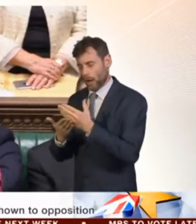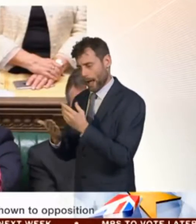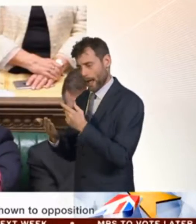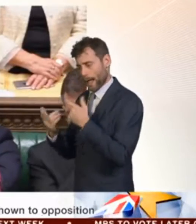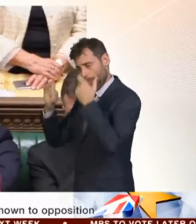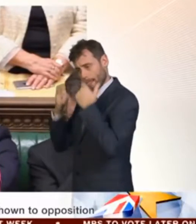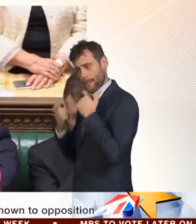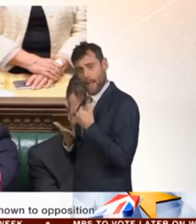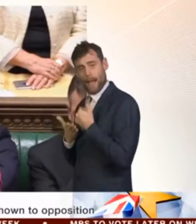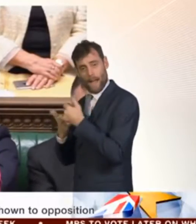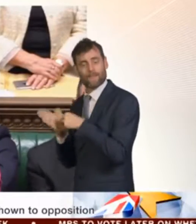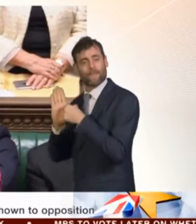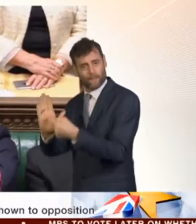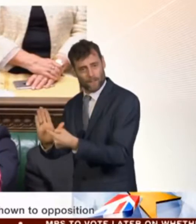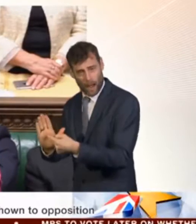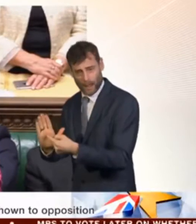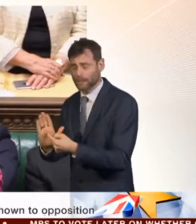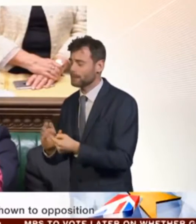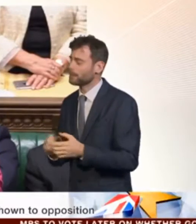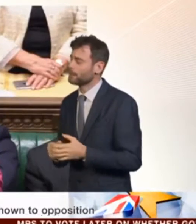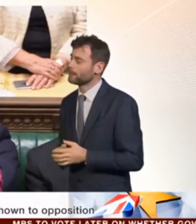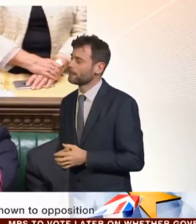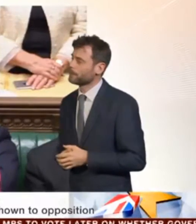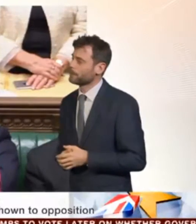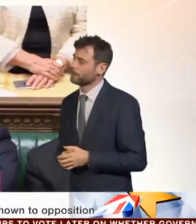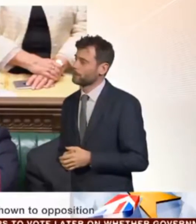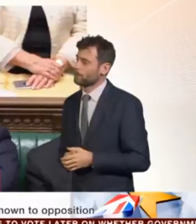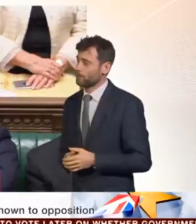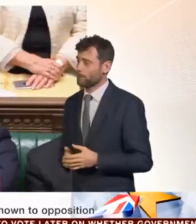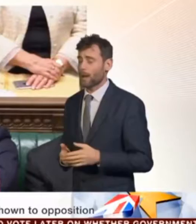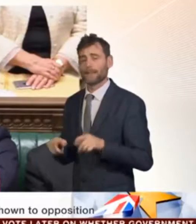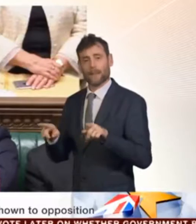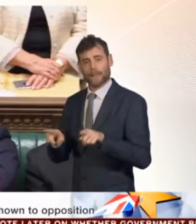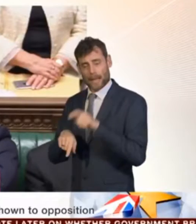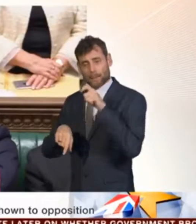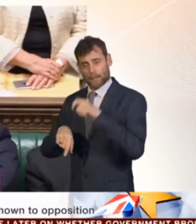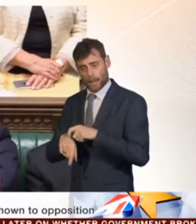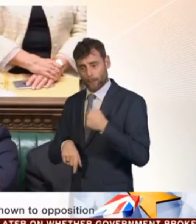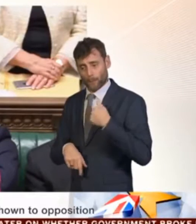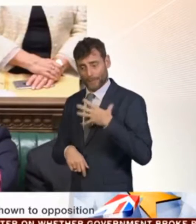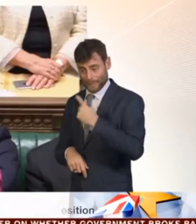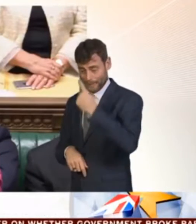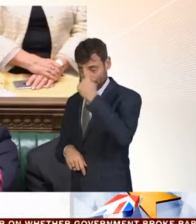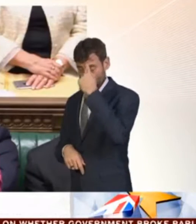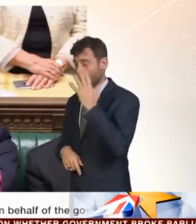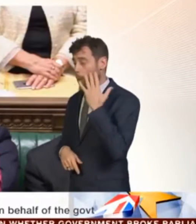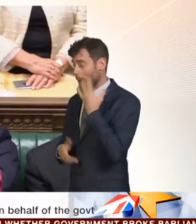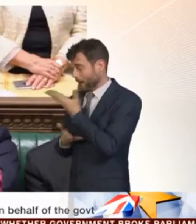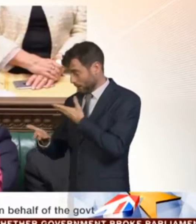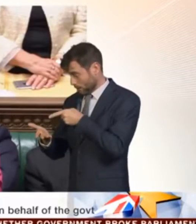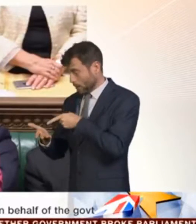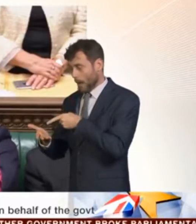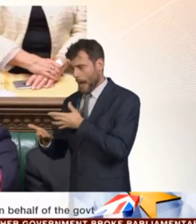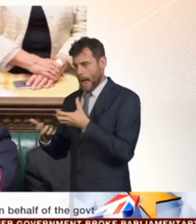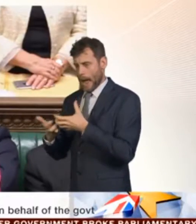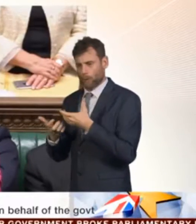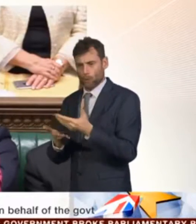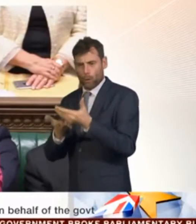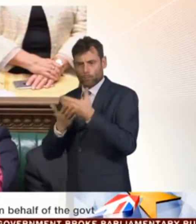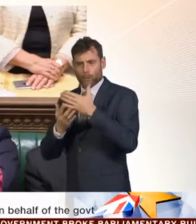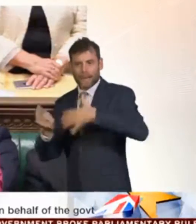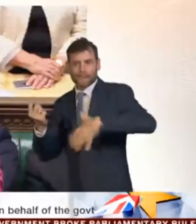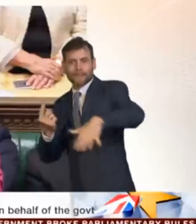debating today, whilst at the same time taking steps to protect the national interest. The conventions that I have spoken